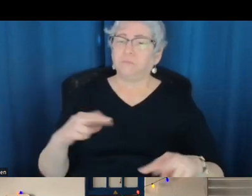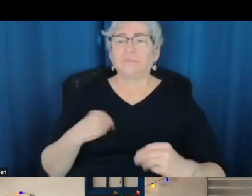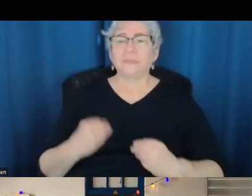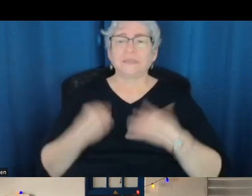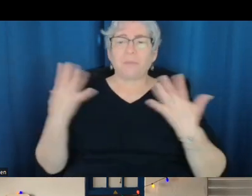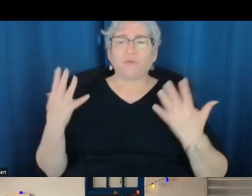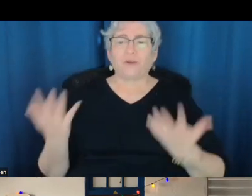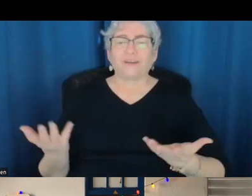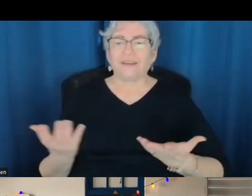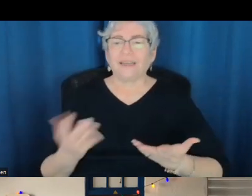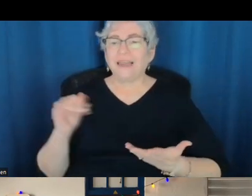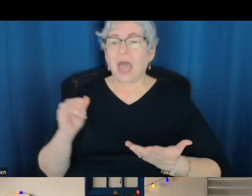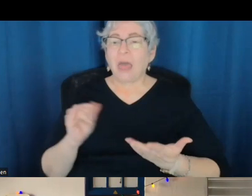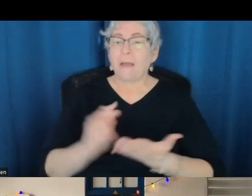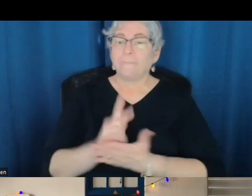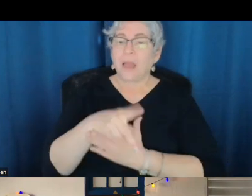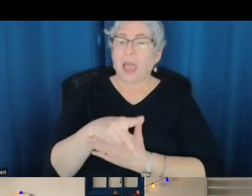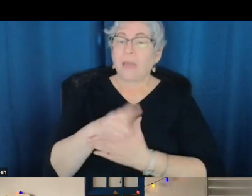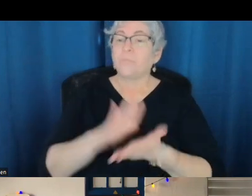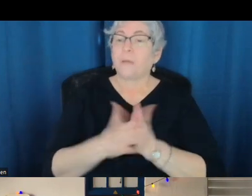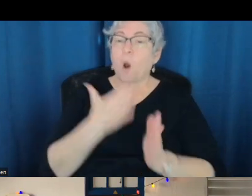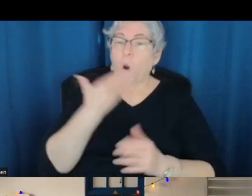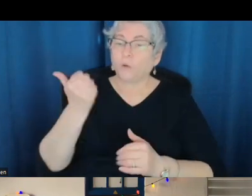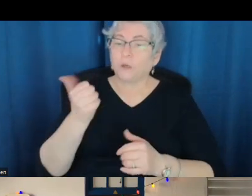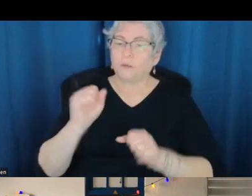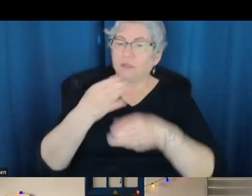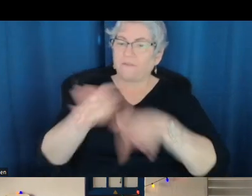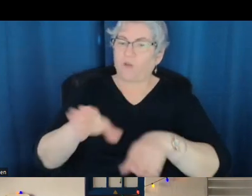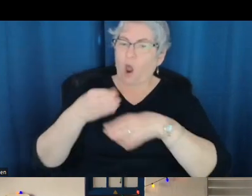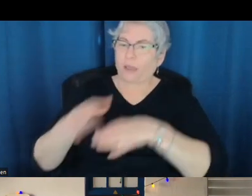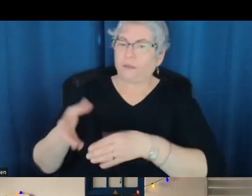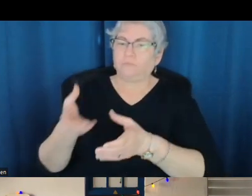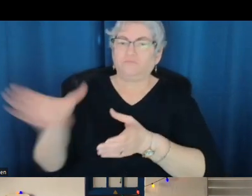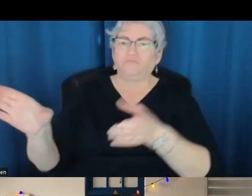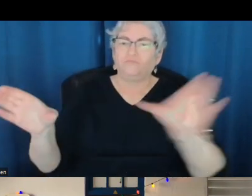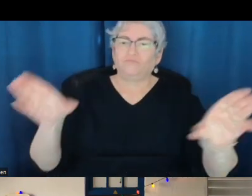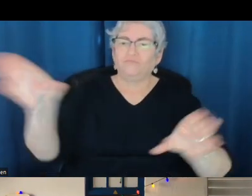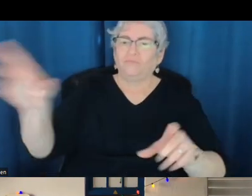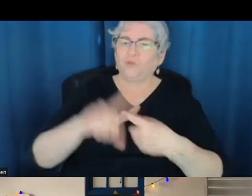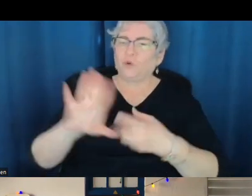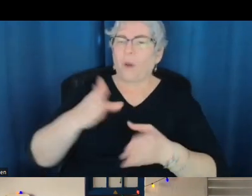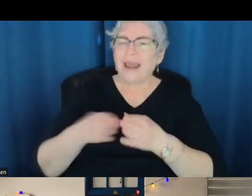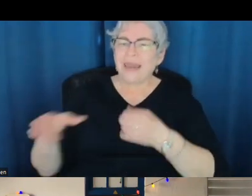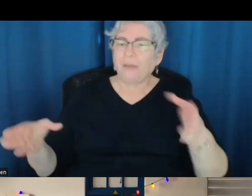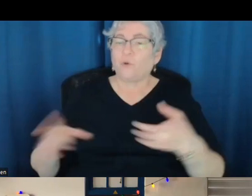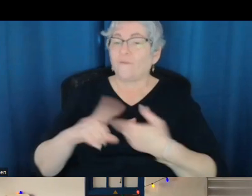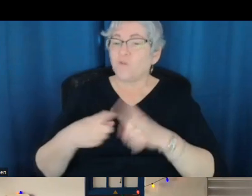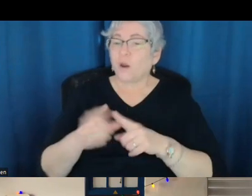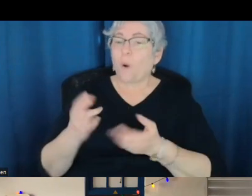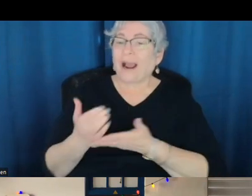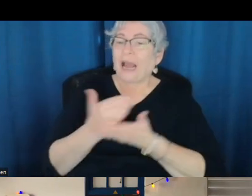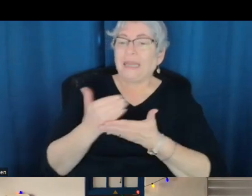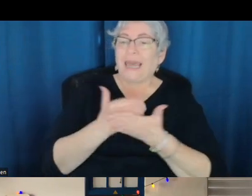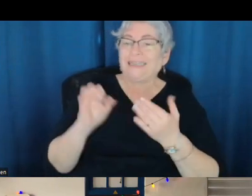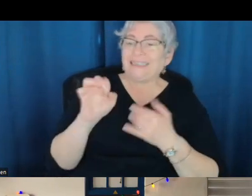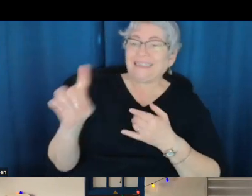there's a potential as plants get older to divide them and share them with neighbors and friends, or to collect seed from the plants to